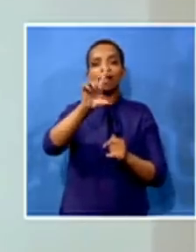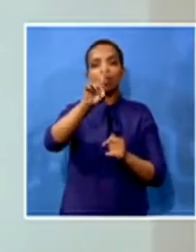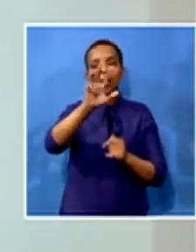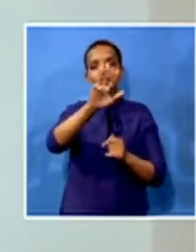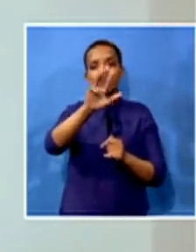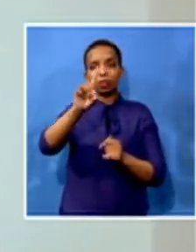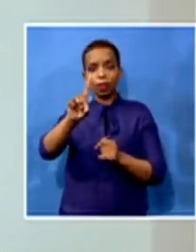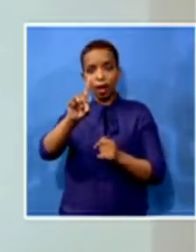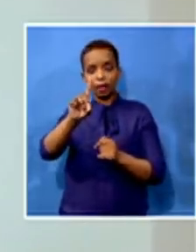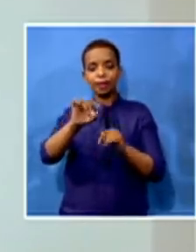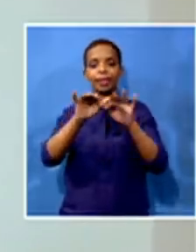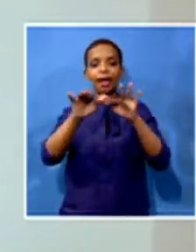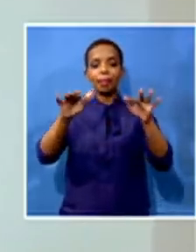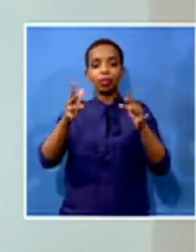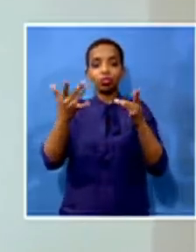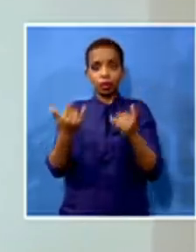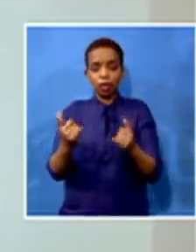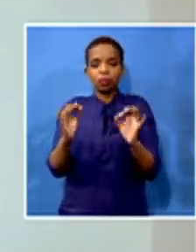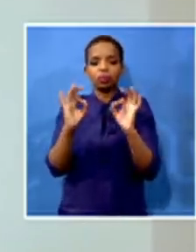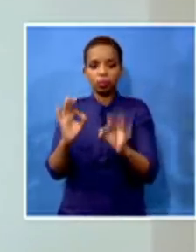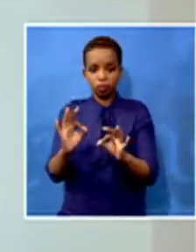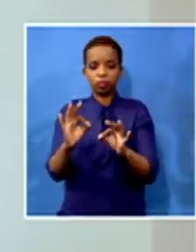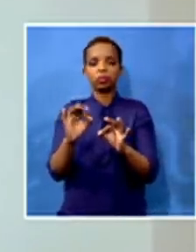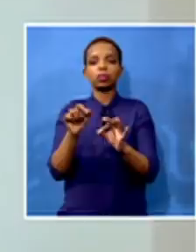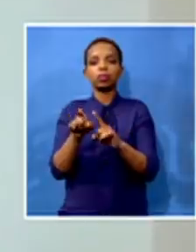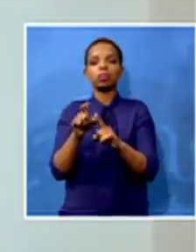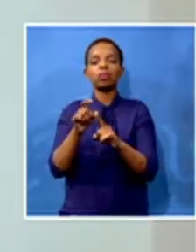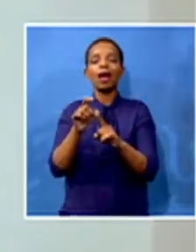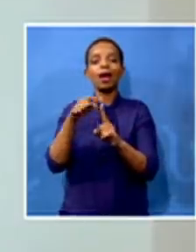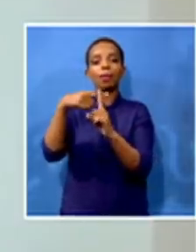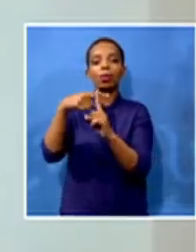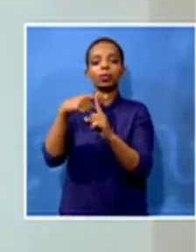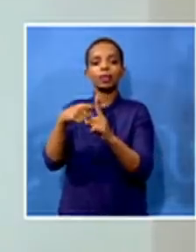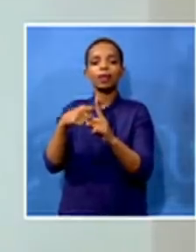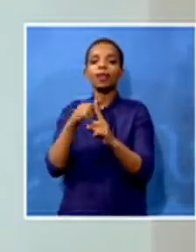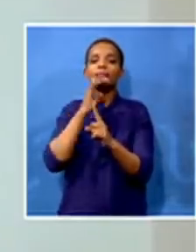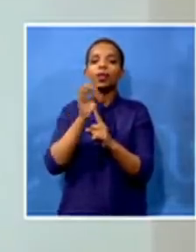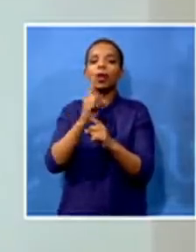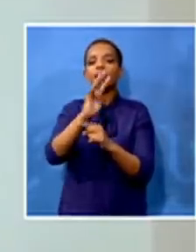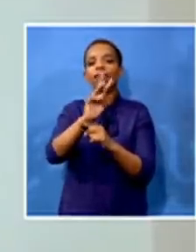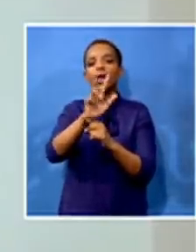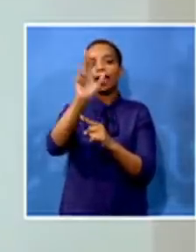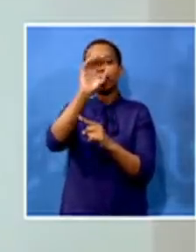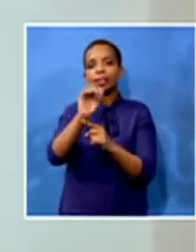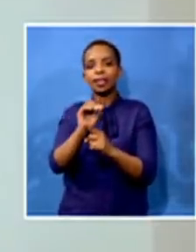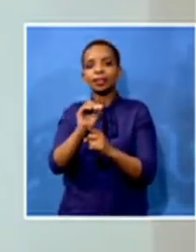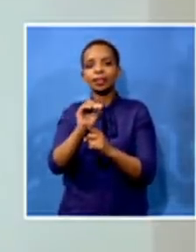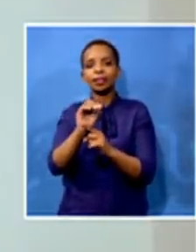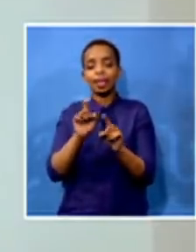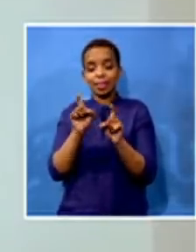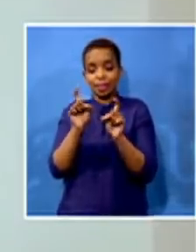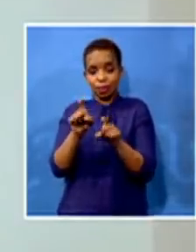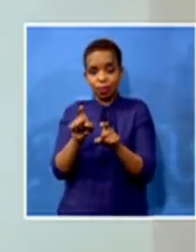about just about 48%, they are actually cases that are